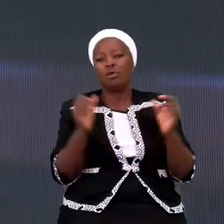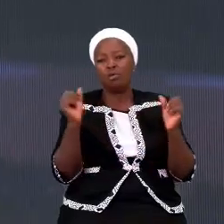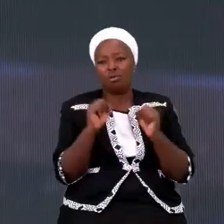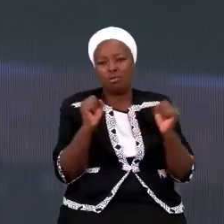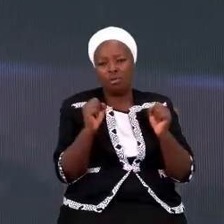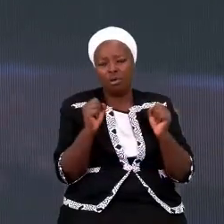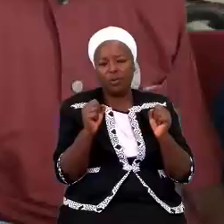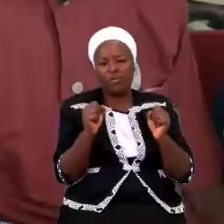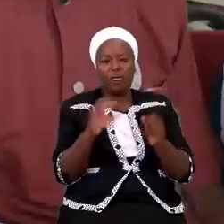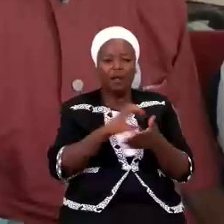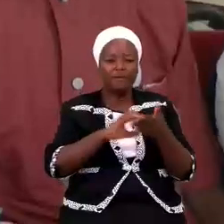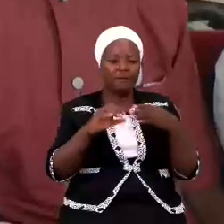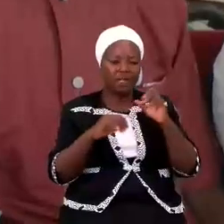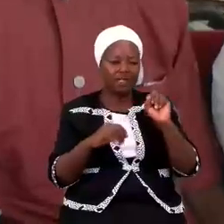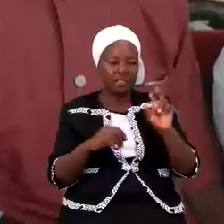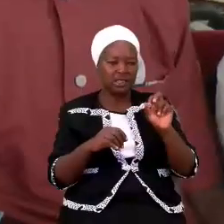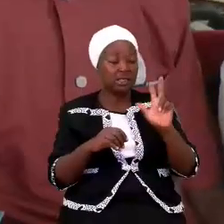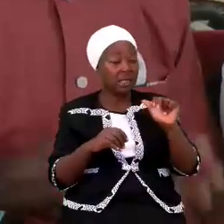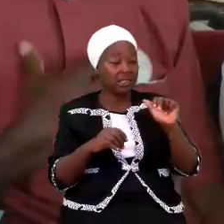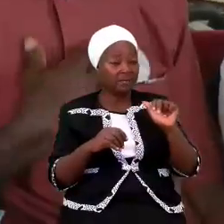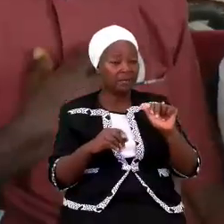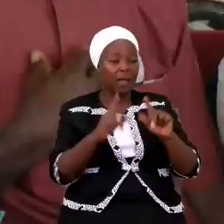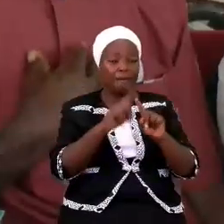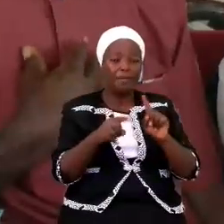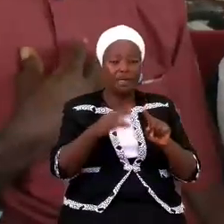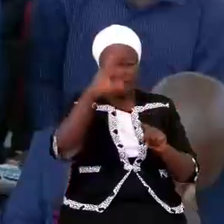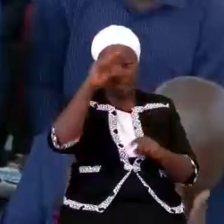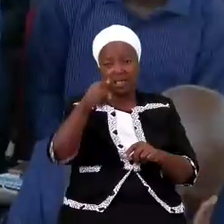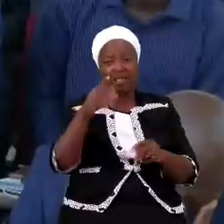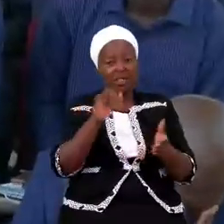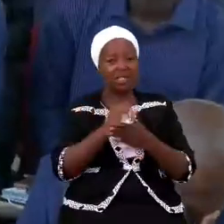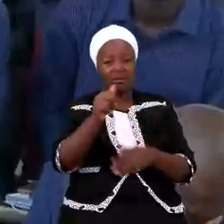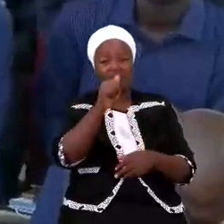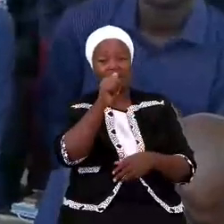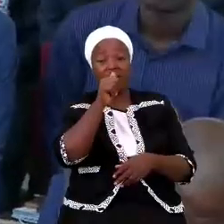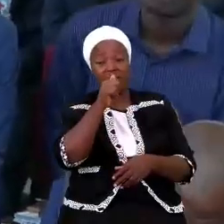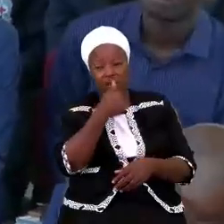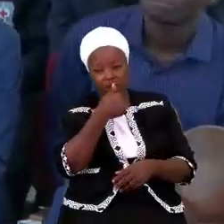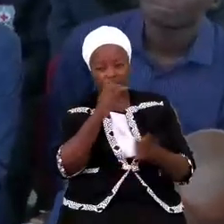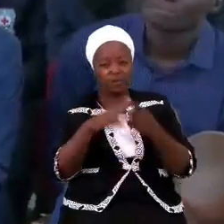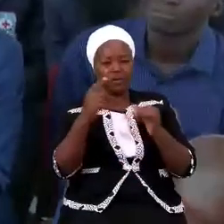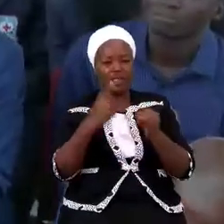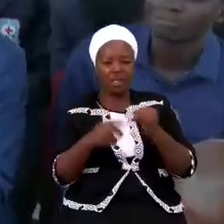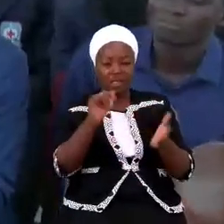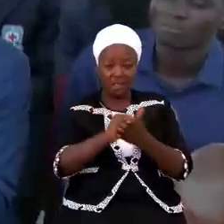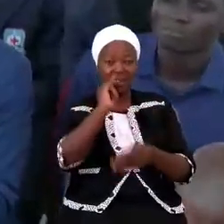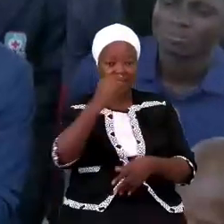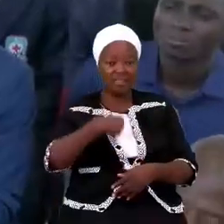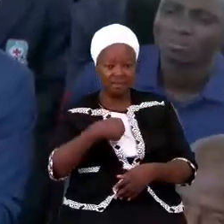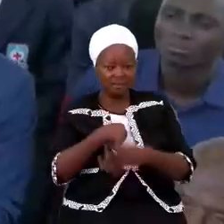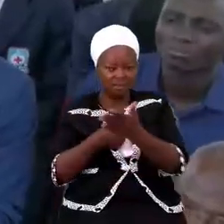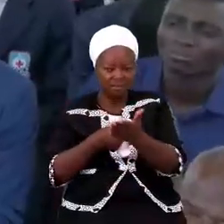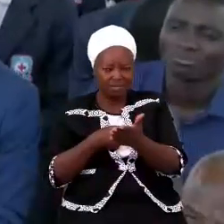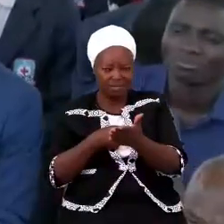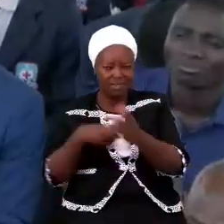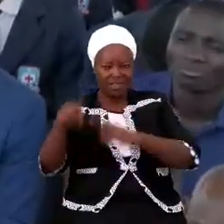me. I said, that's me. I caught you. Maybe you are not paying attention. When you are paying attention, if I